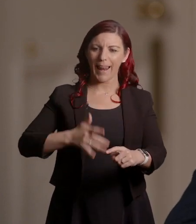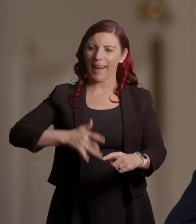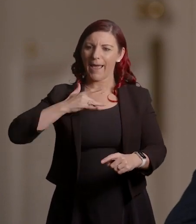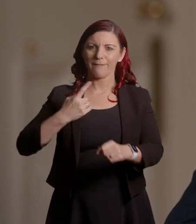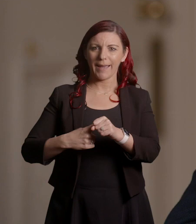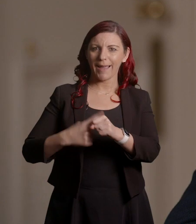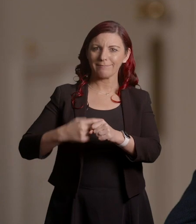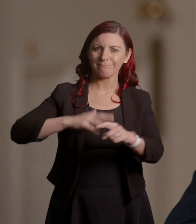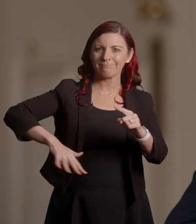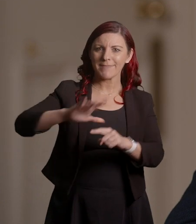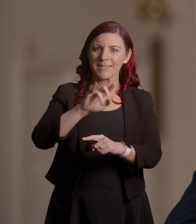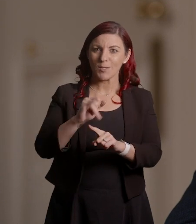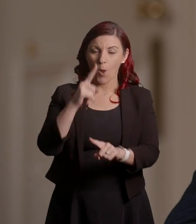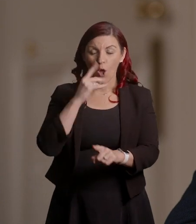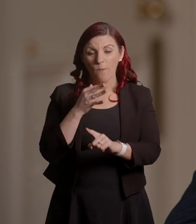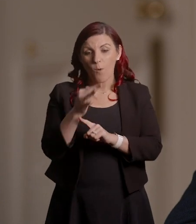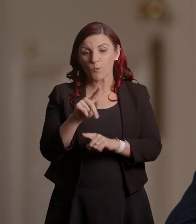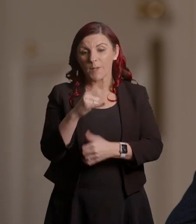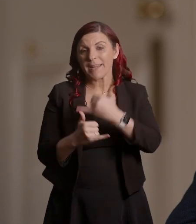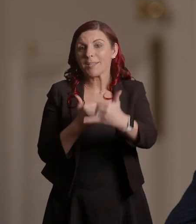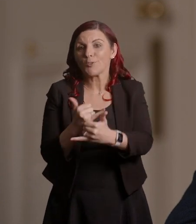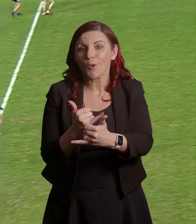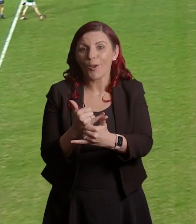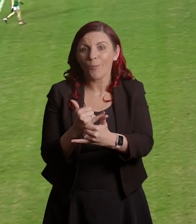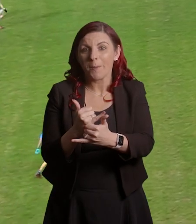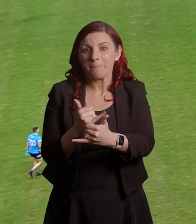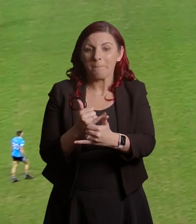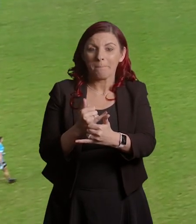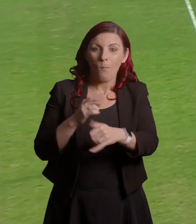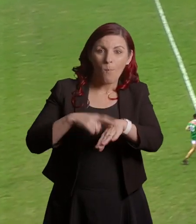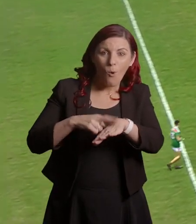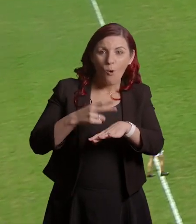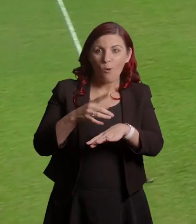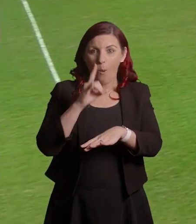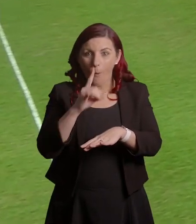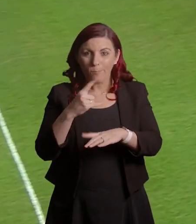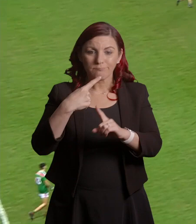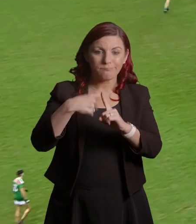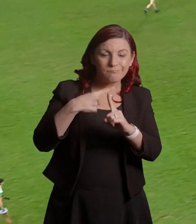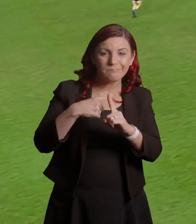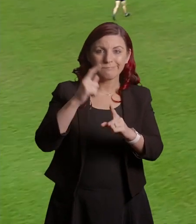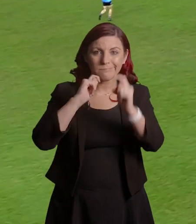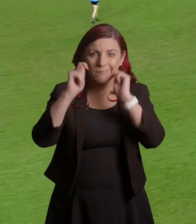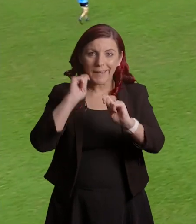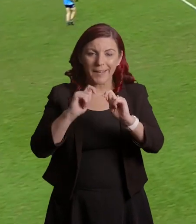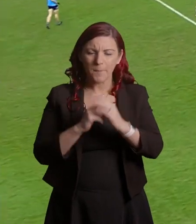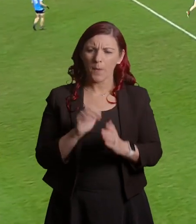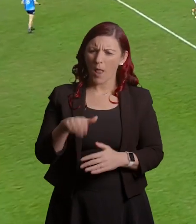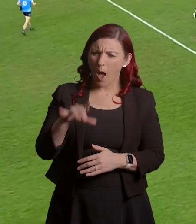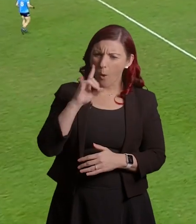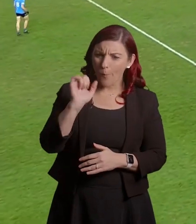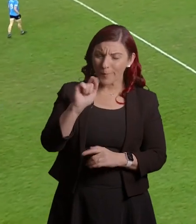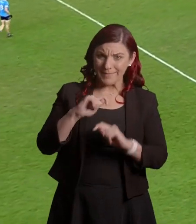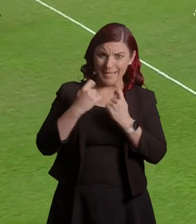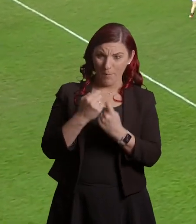know, we hope that. We look forward to 2020 with renewed optimism and hope. And John, I hope you can appreciate, the team can appreciate